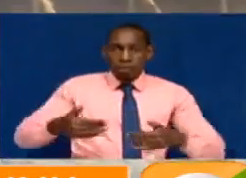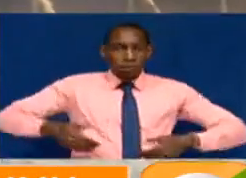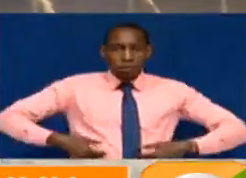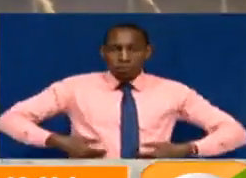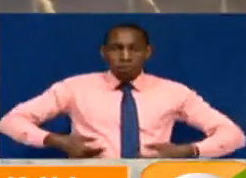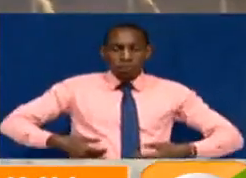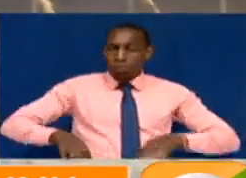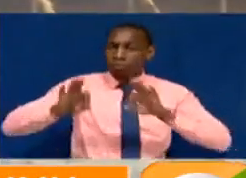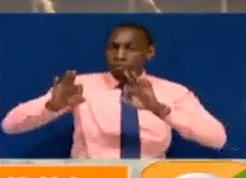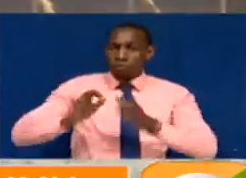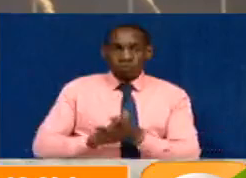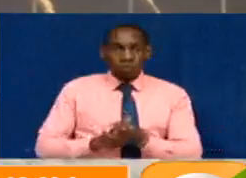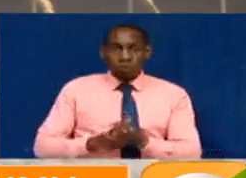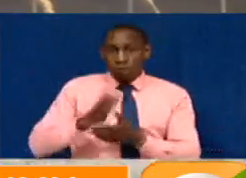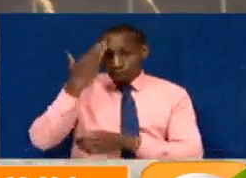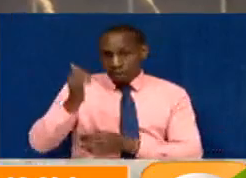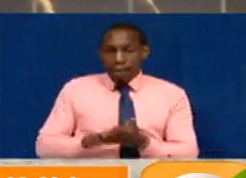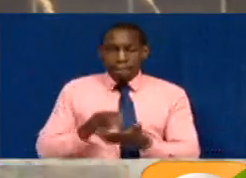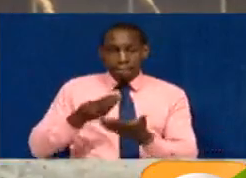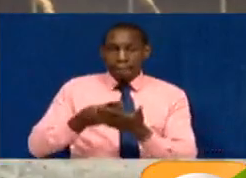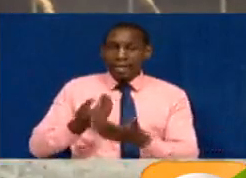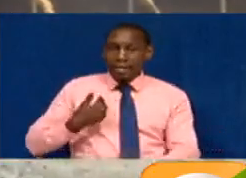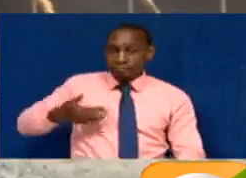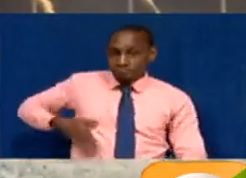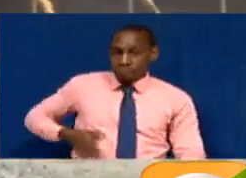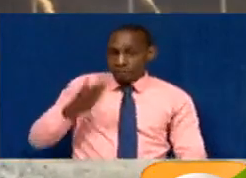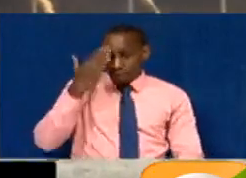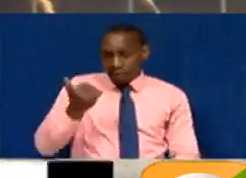vijana wako juu sana kwa sababu wako na pesa kwa mfuko